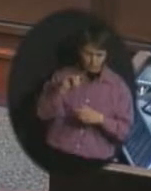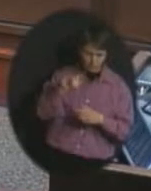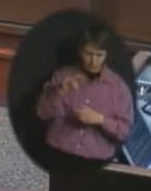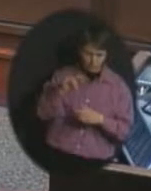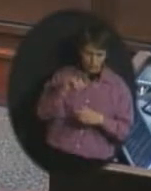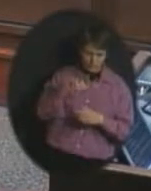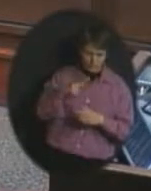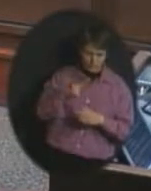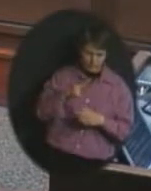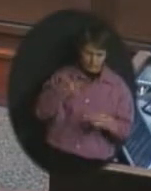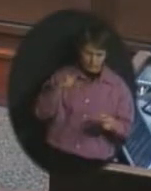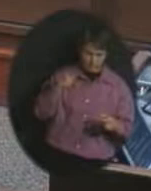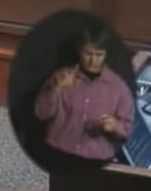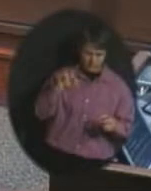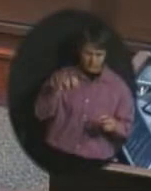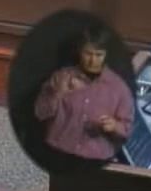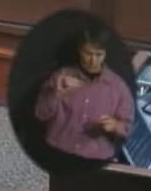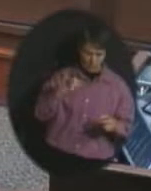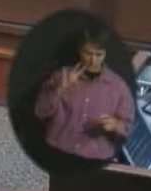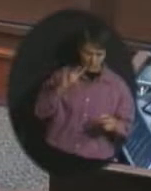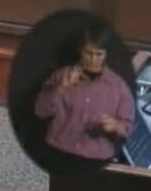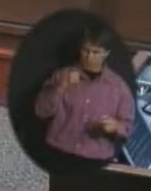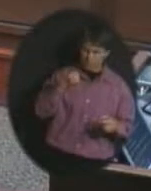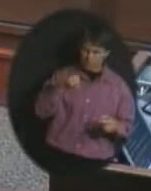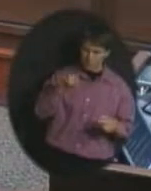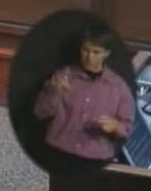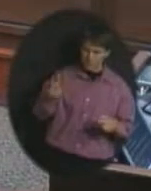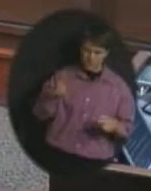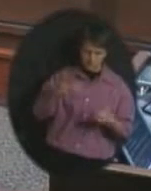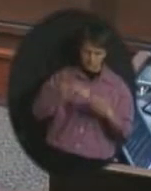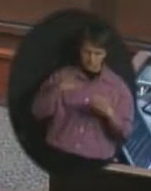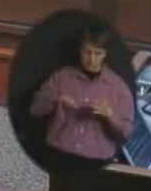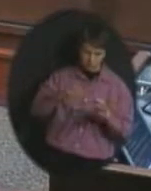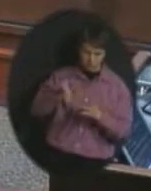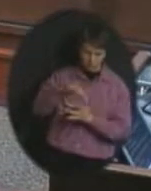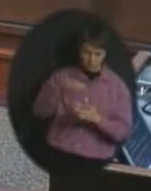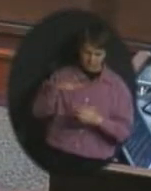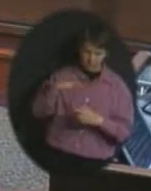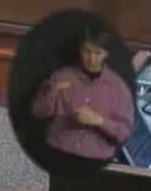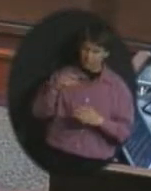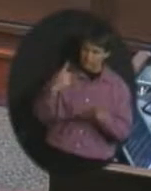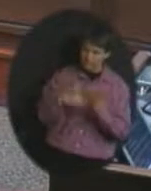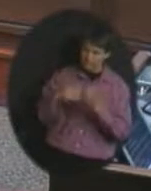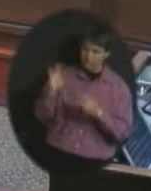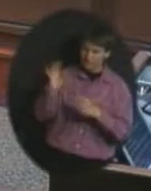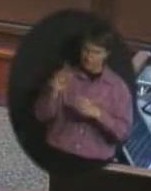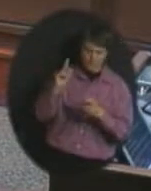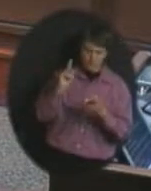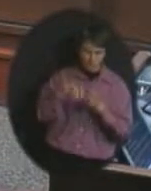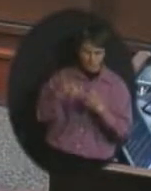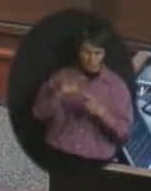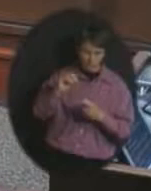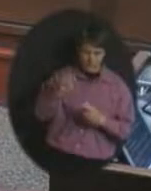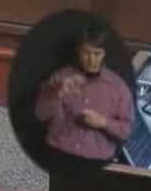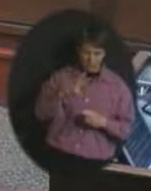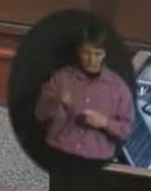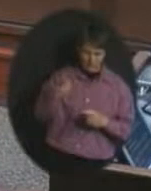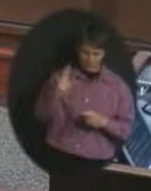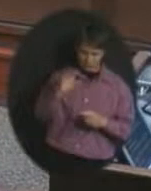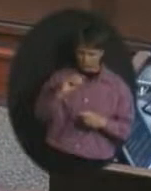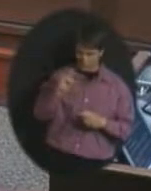and also 7.06 the student trip debate and forensics from Olathe North, Olathe Northwest to Birmingham, June